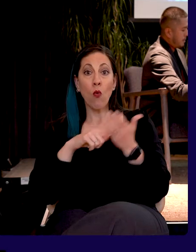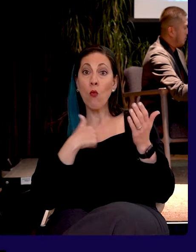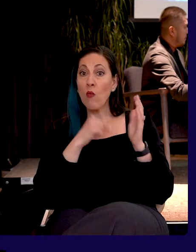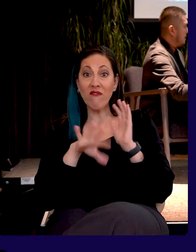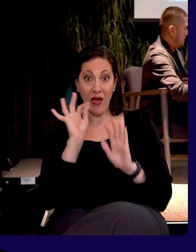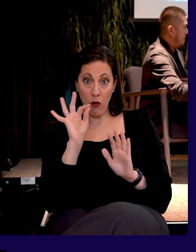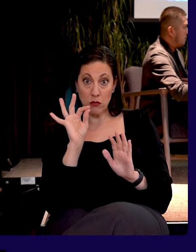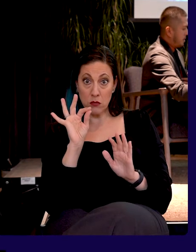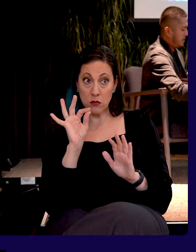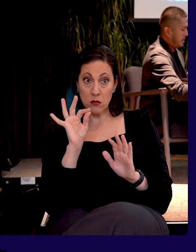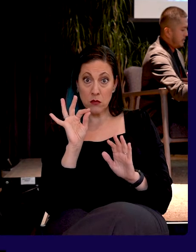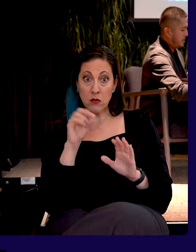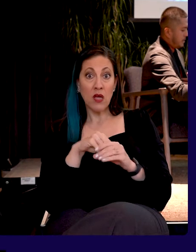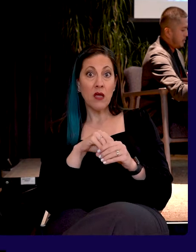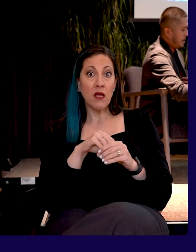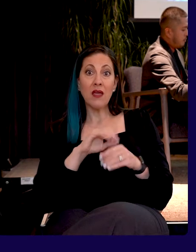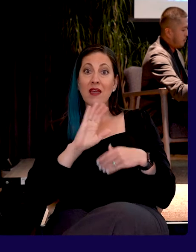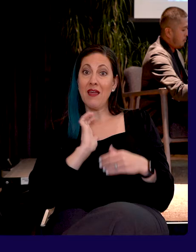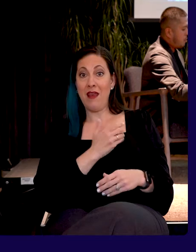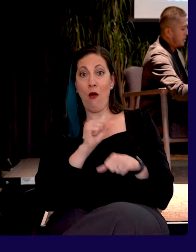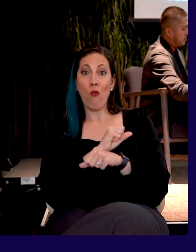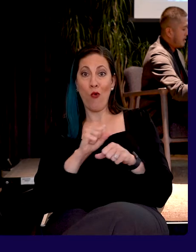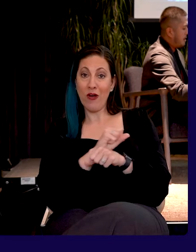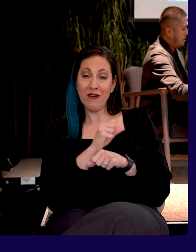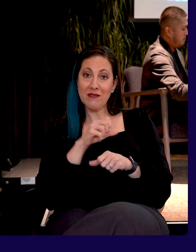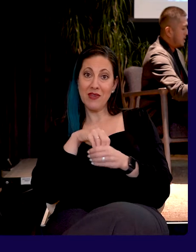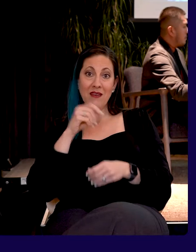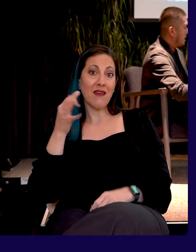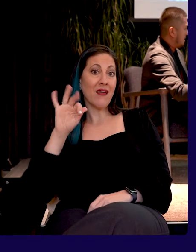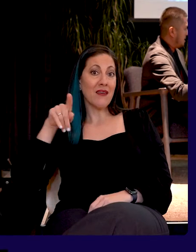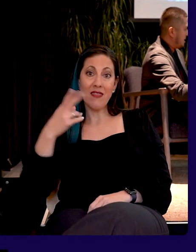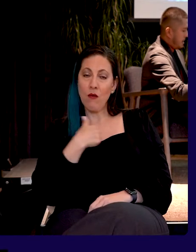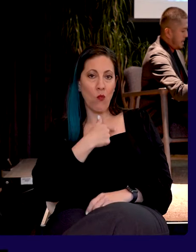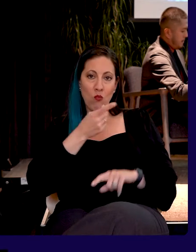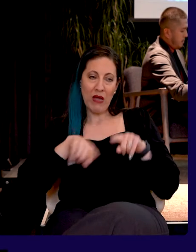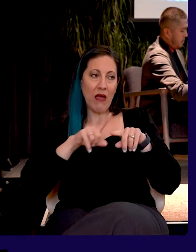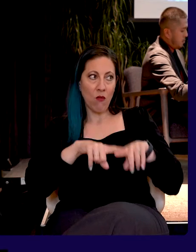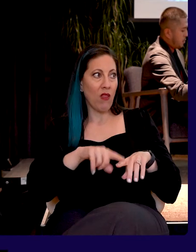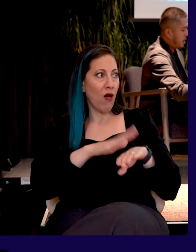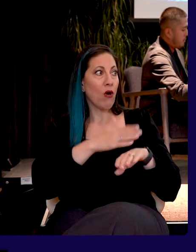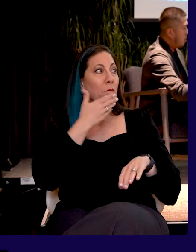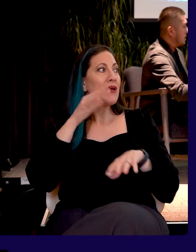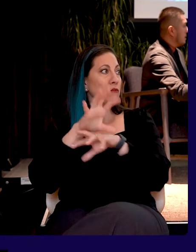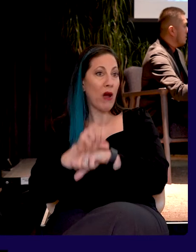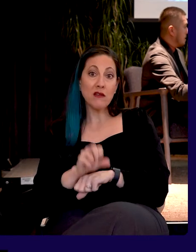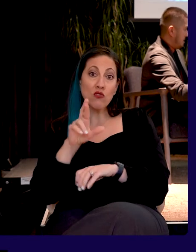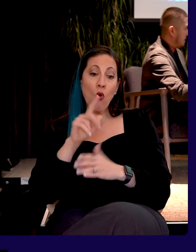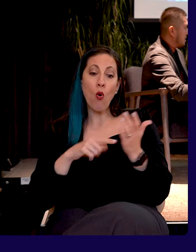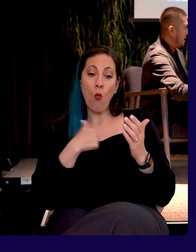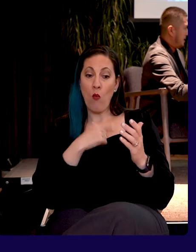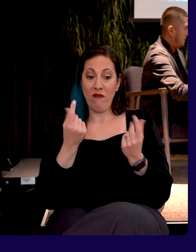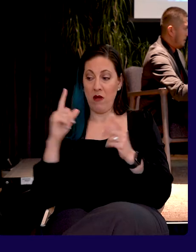find, and what we find in our work at the 19th, is we can't always rely on best practice. Or the way we've always been